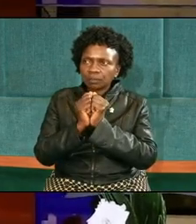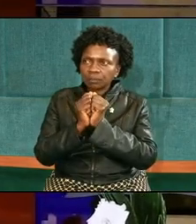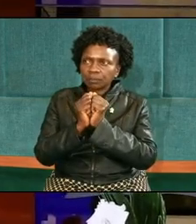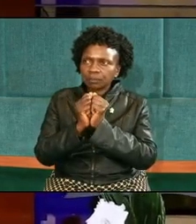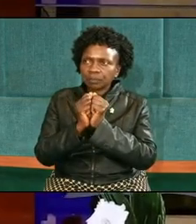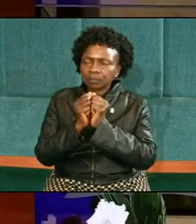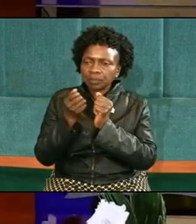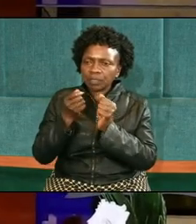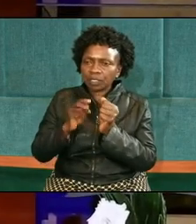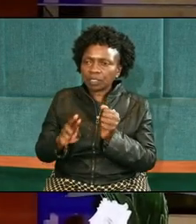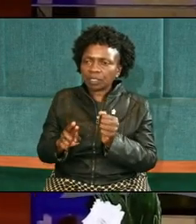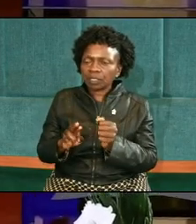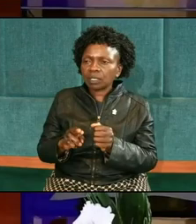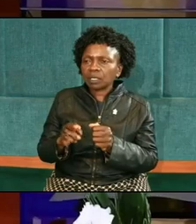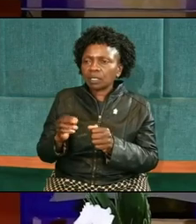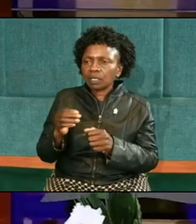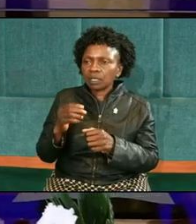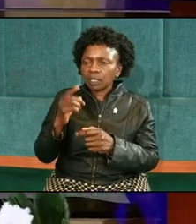She cried and she wept.